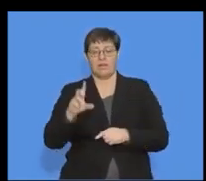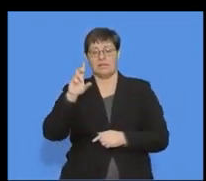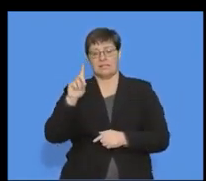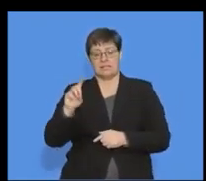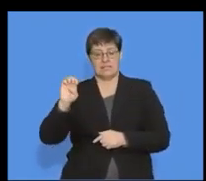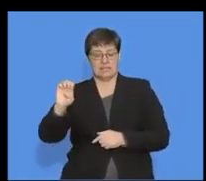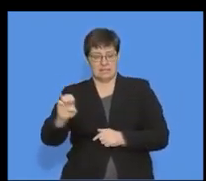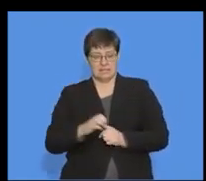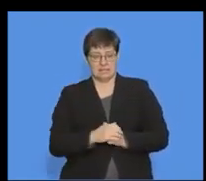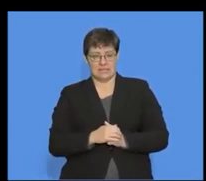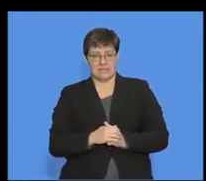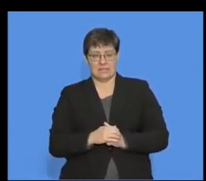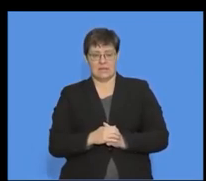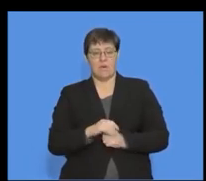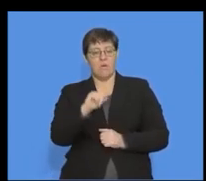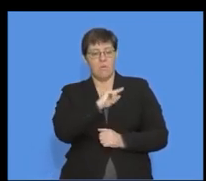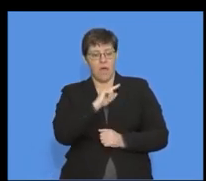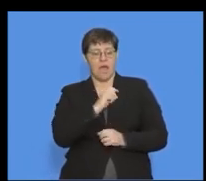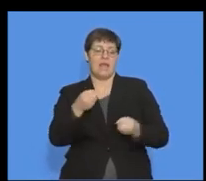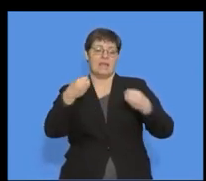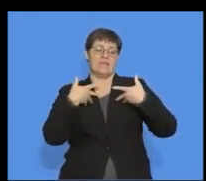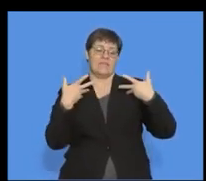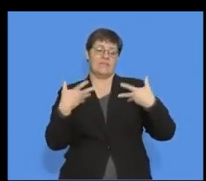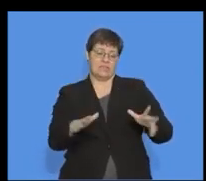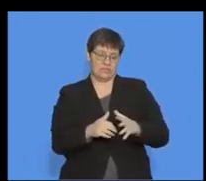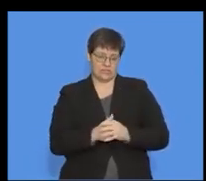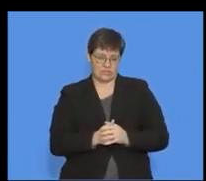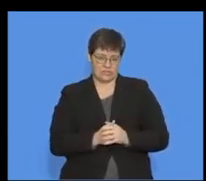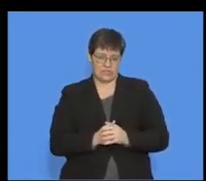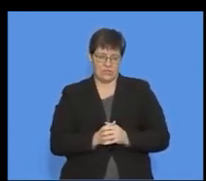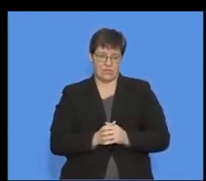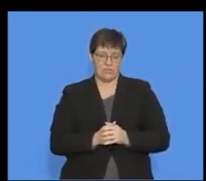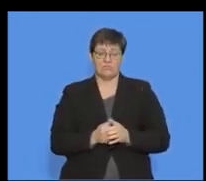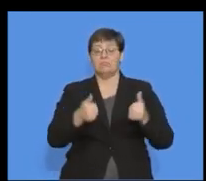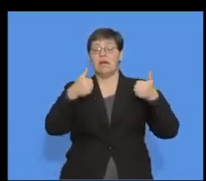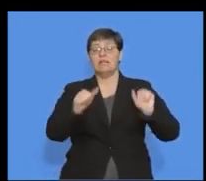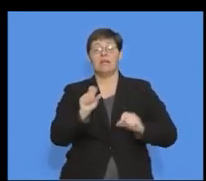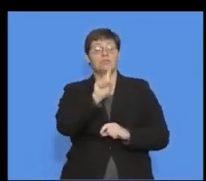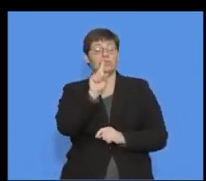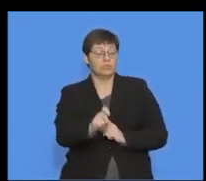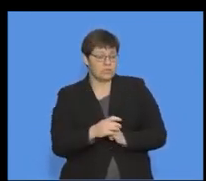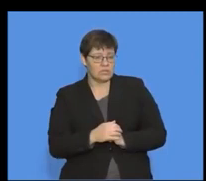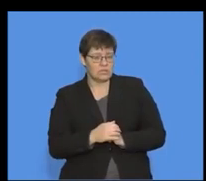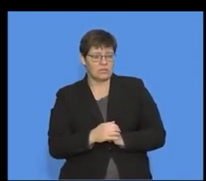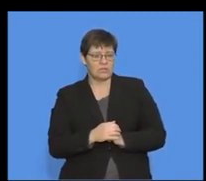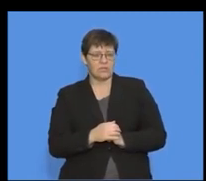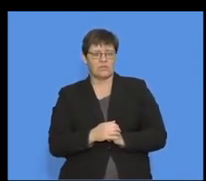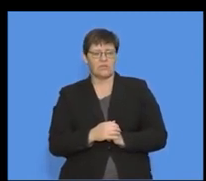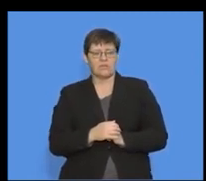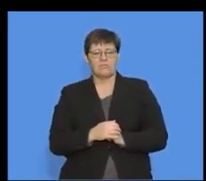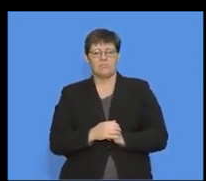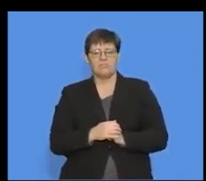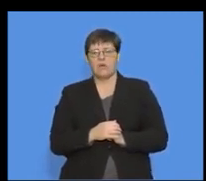to DE, right? Because we were given that. And then the next question, which will be